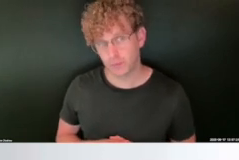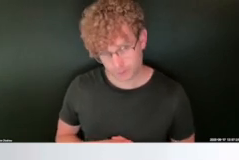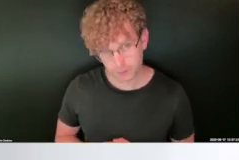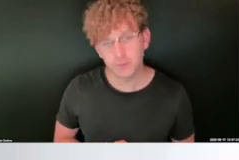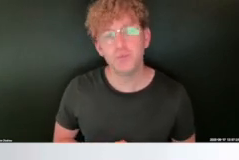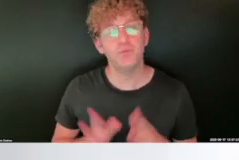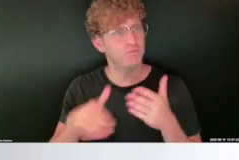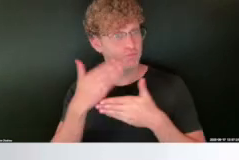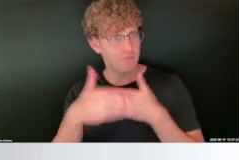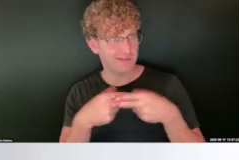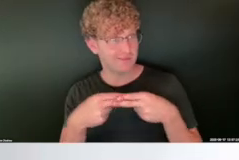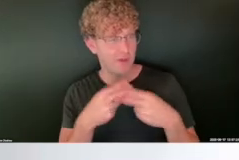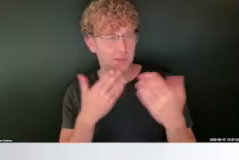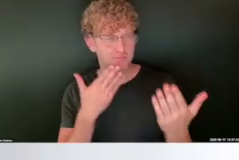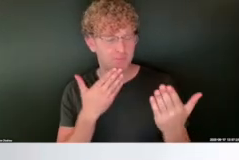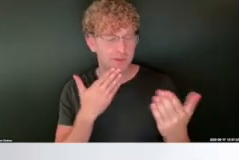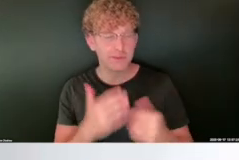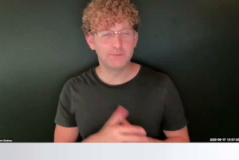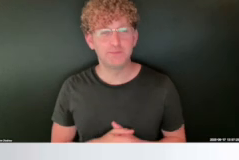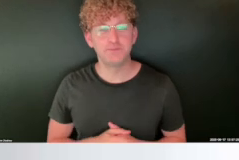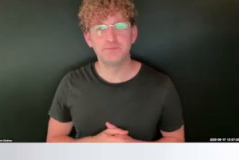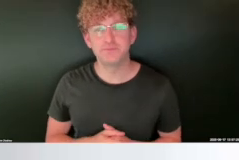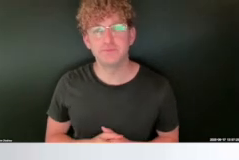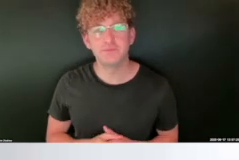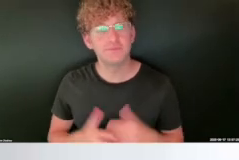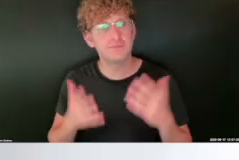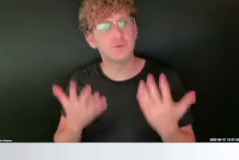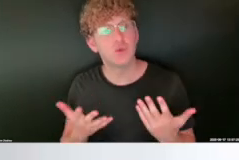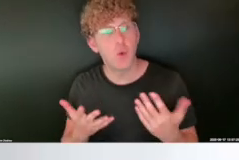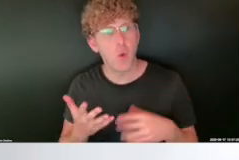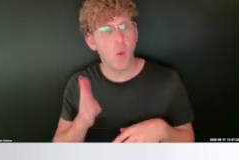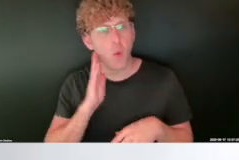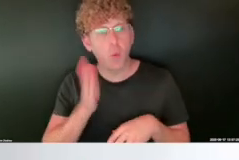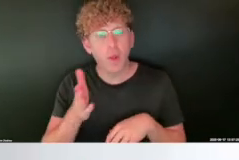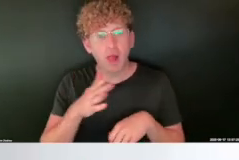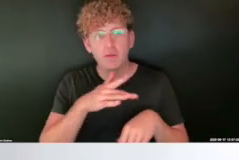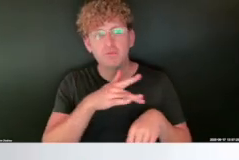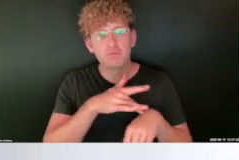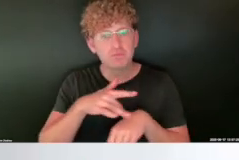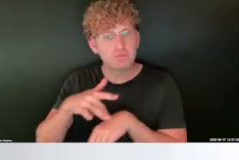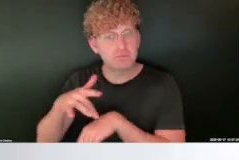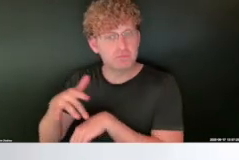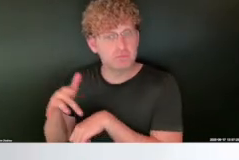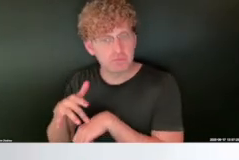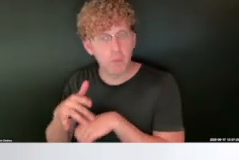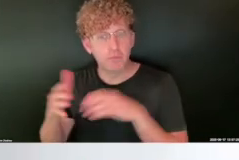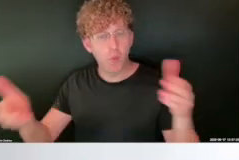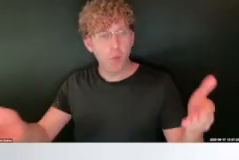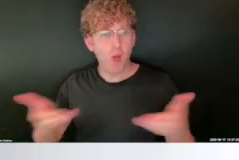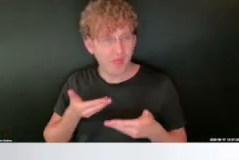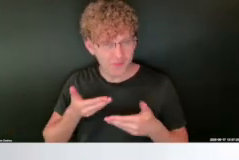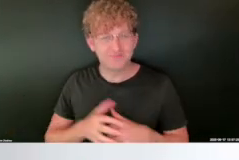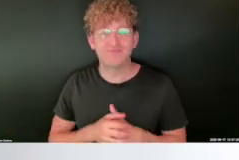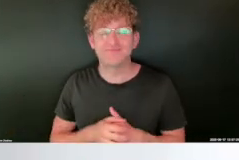Next slide. Thanks. We just covered the welcome and housekeeping portion of our agenda.